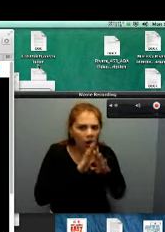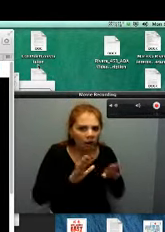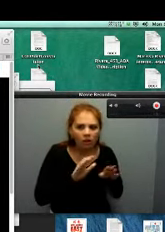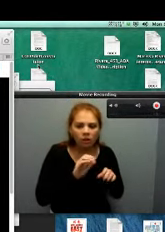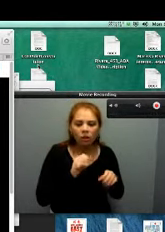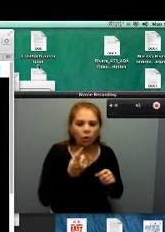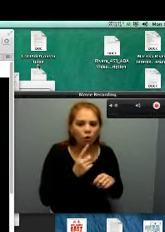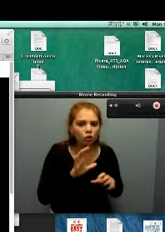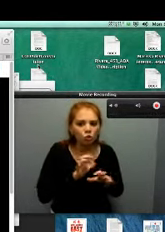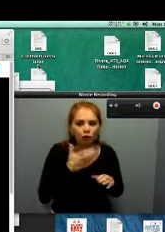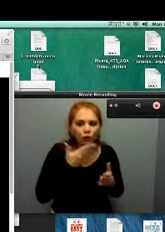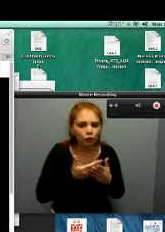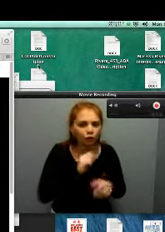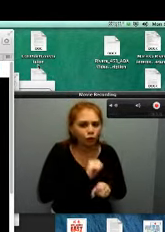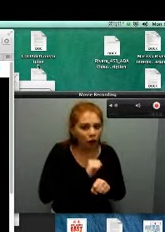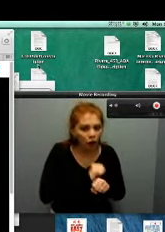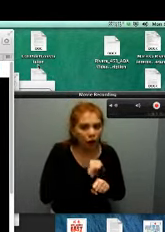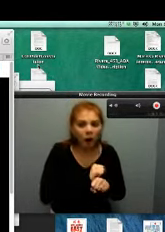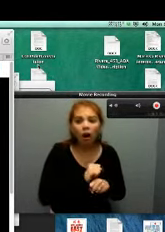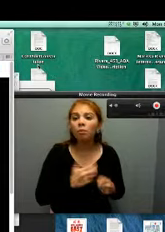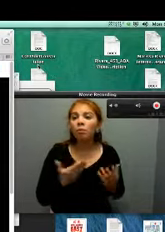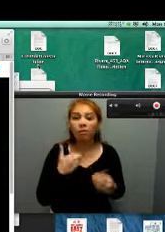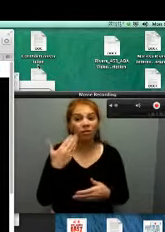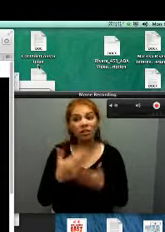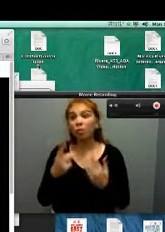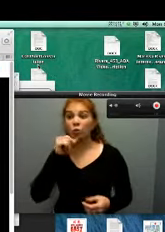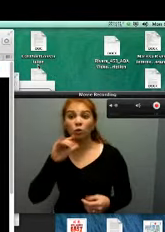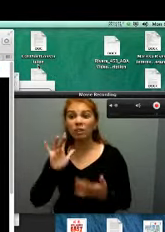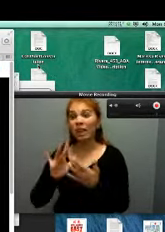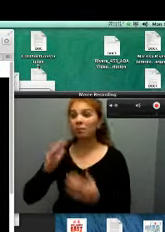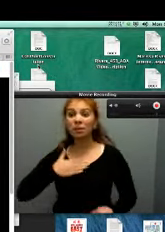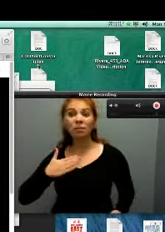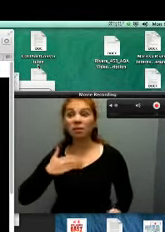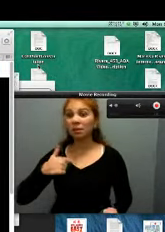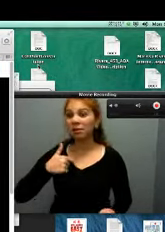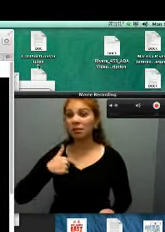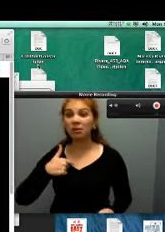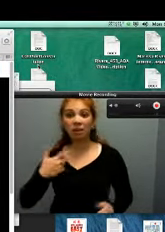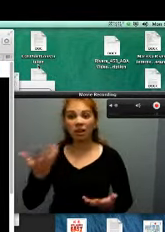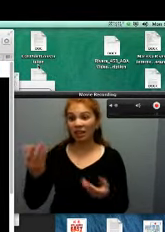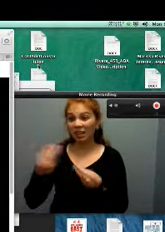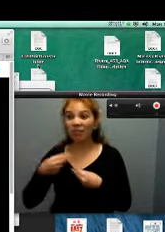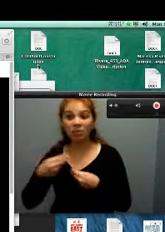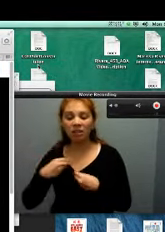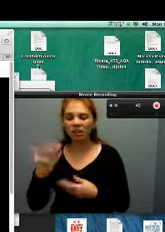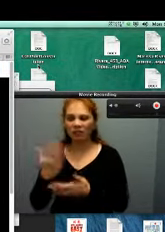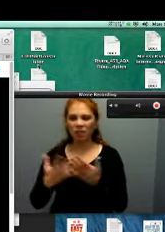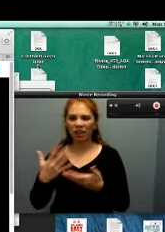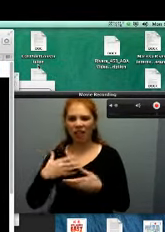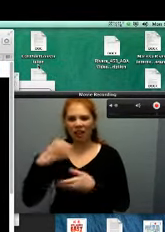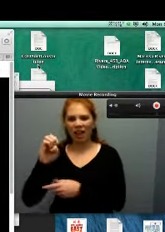job. And you may have somebody that's always like, me, give it to me, give it to me. So you have this extrovert.